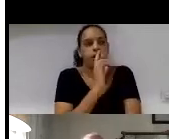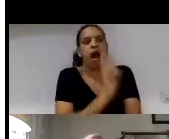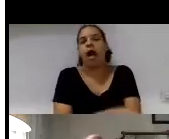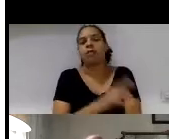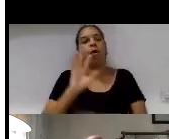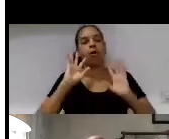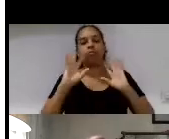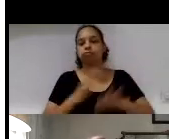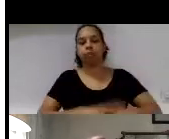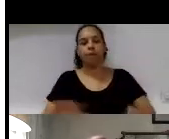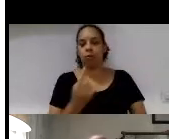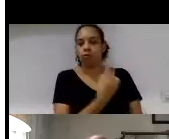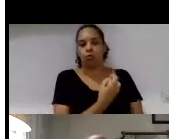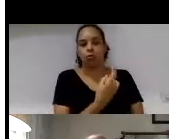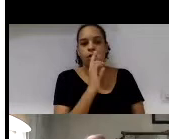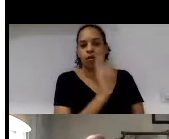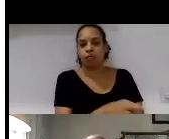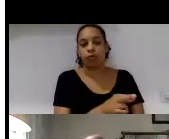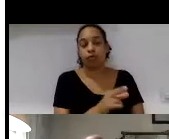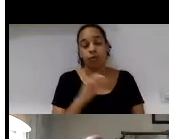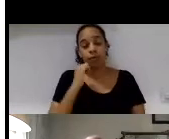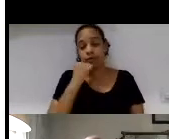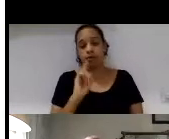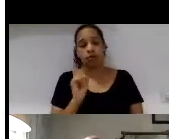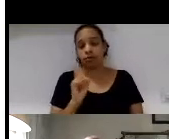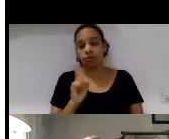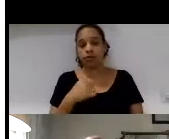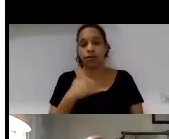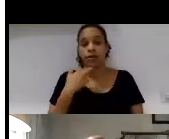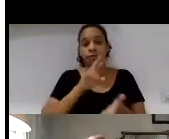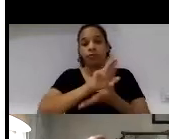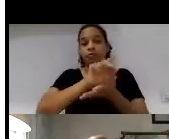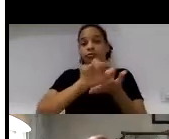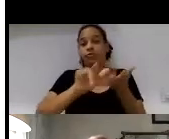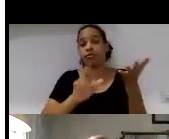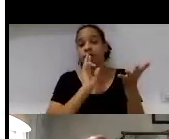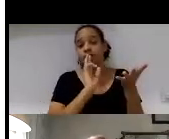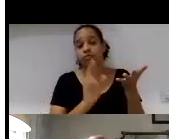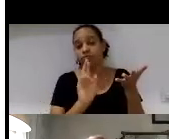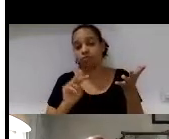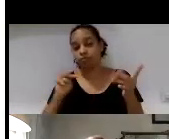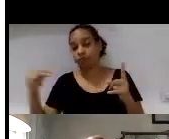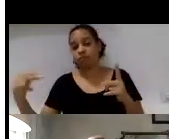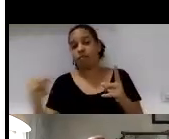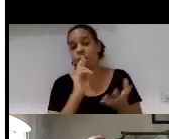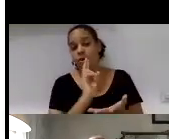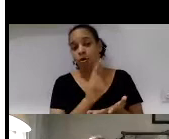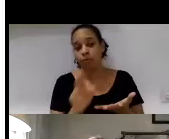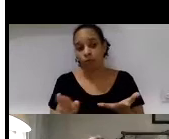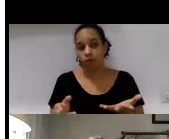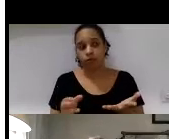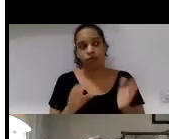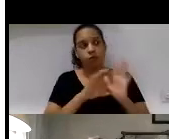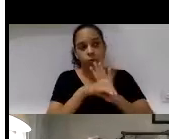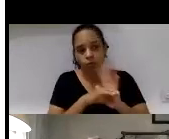All the different writers that write about psychology have a different conception of the unit of analysis they're dealing